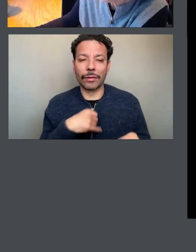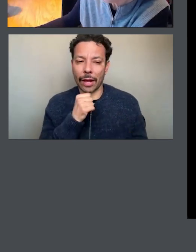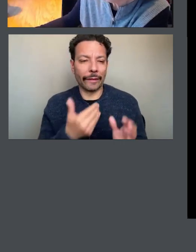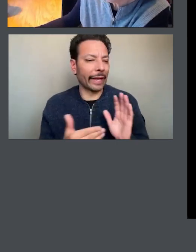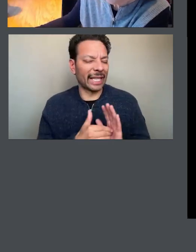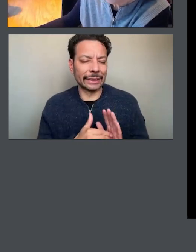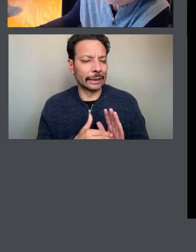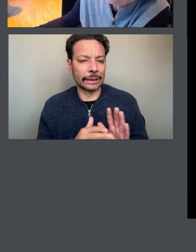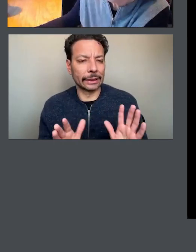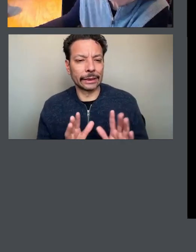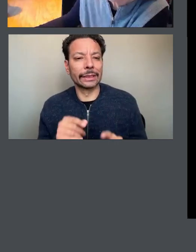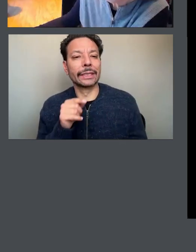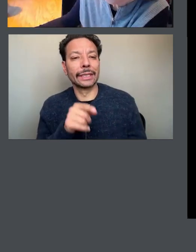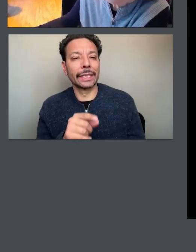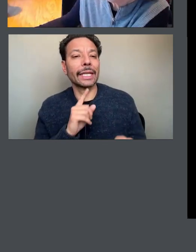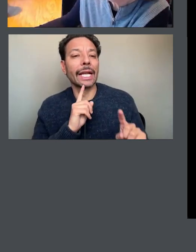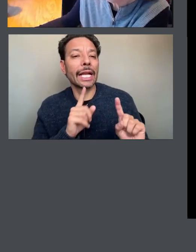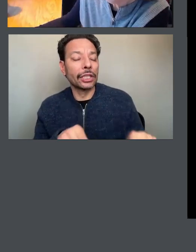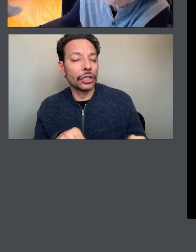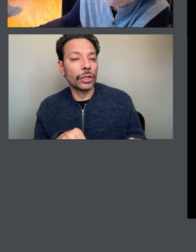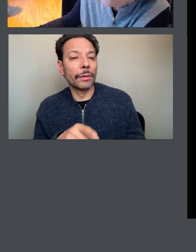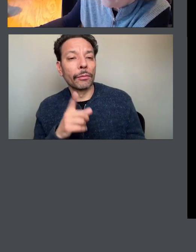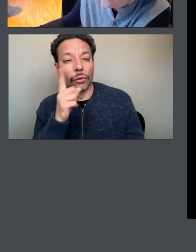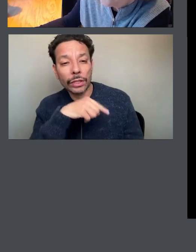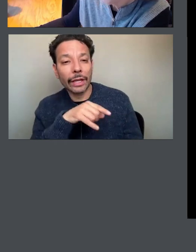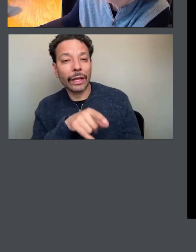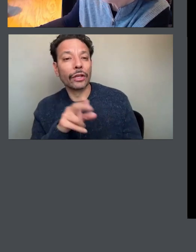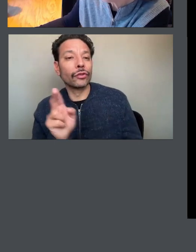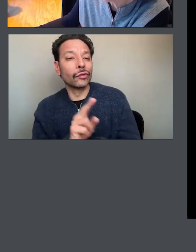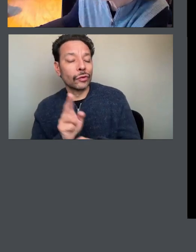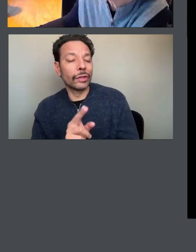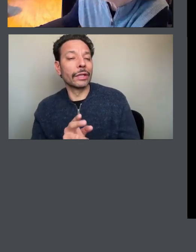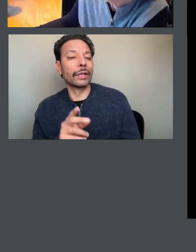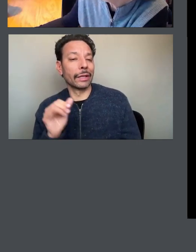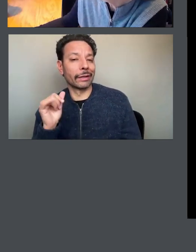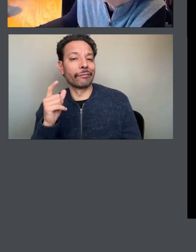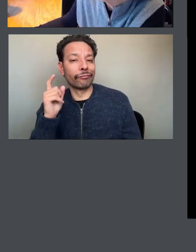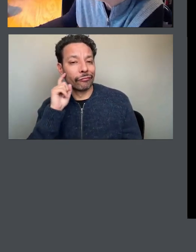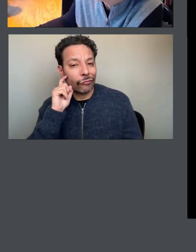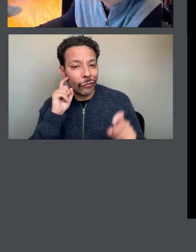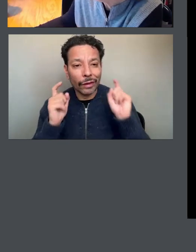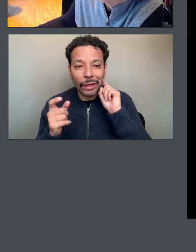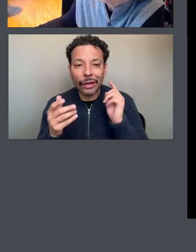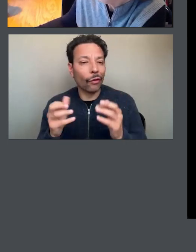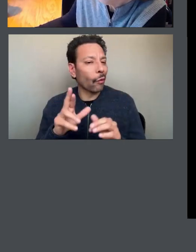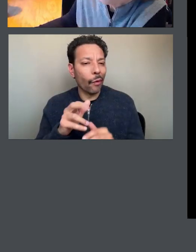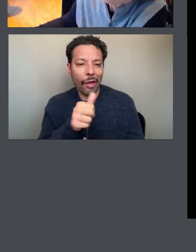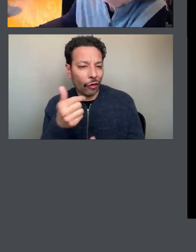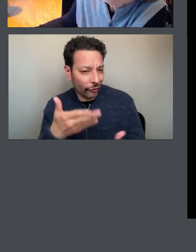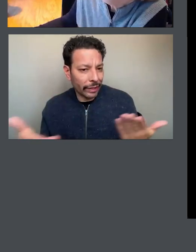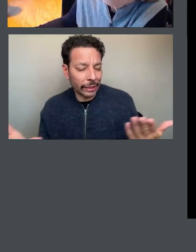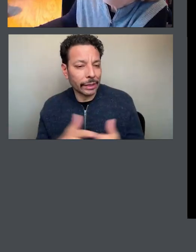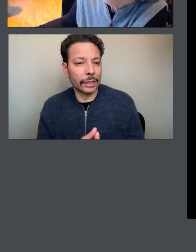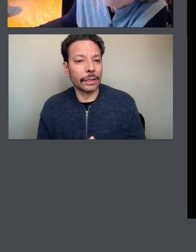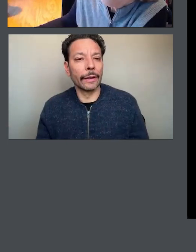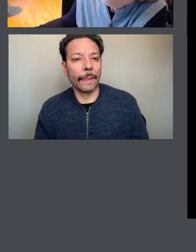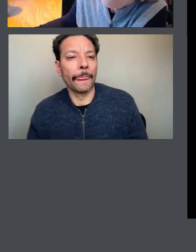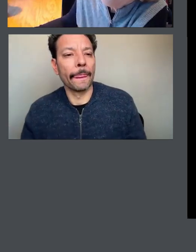but this time they're pretending they are wearing their hearing devices. We had